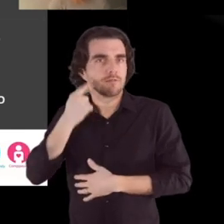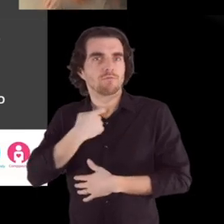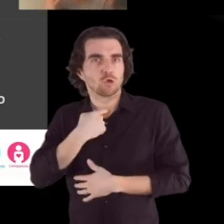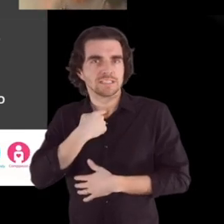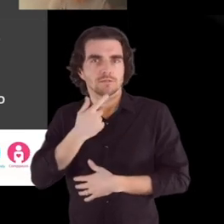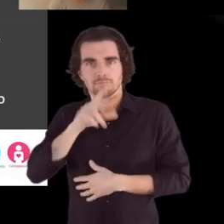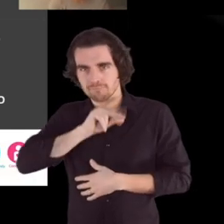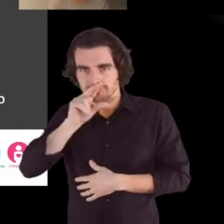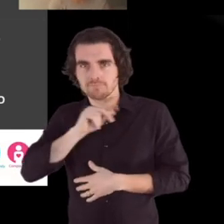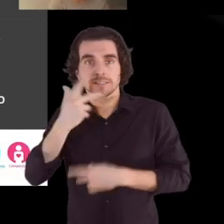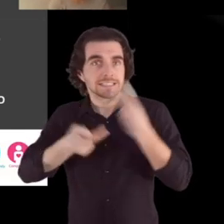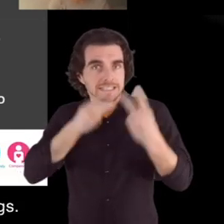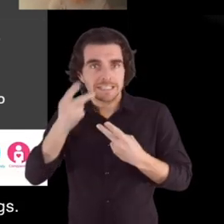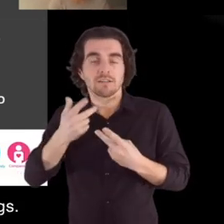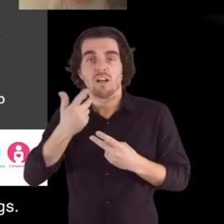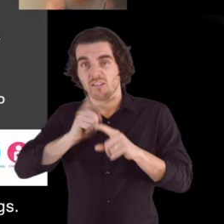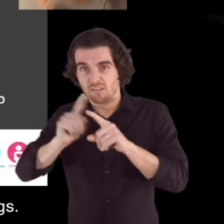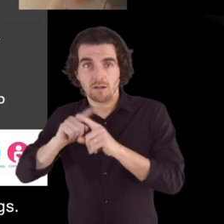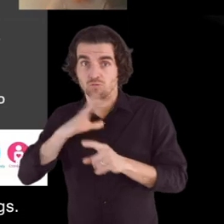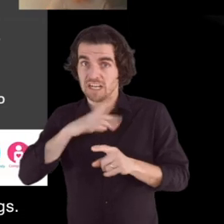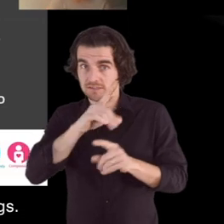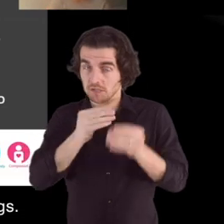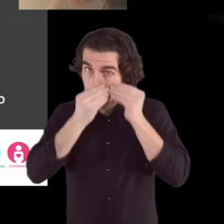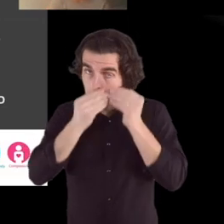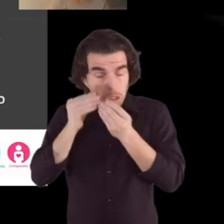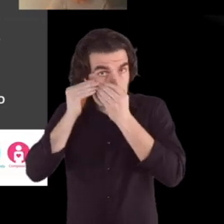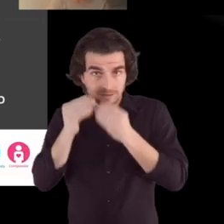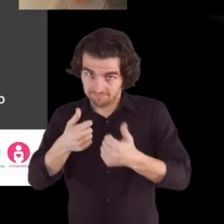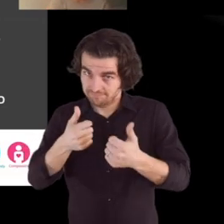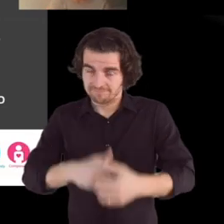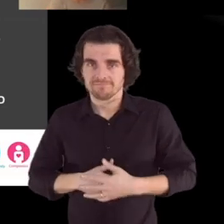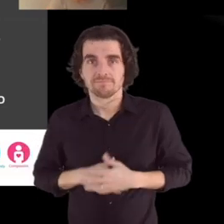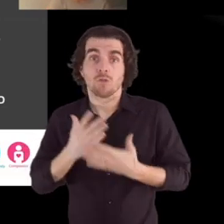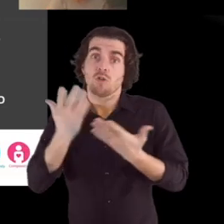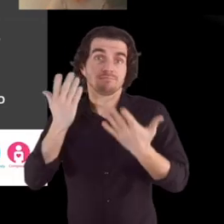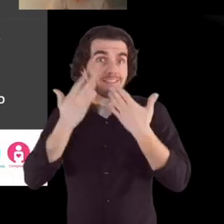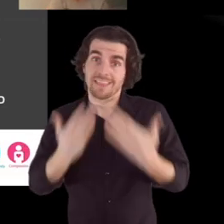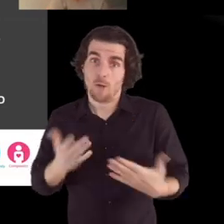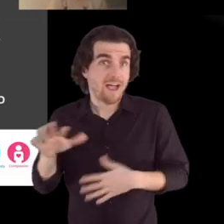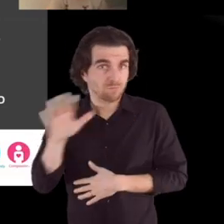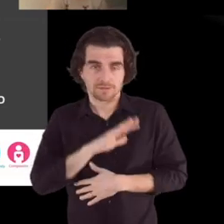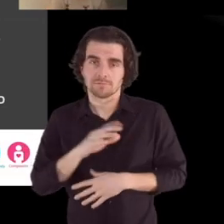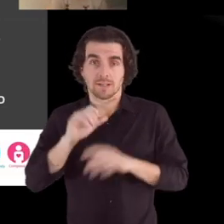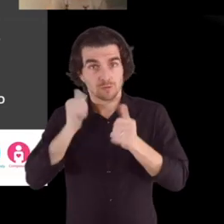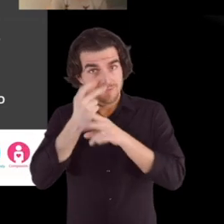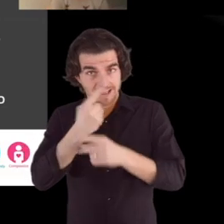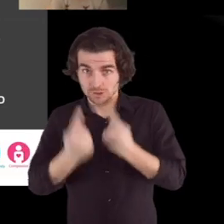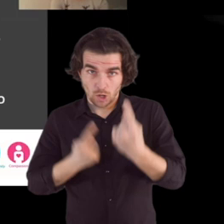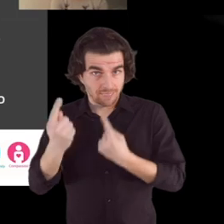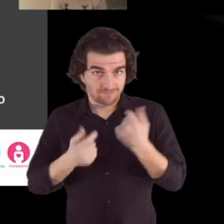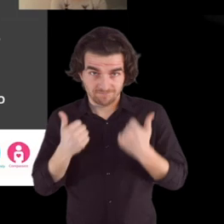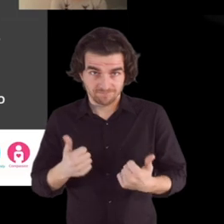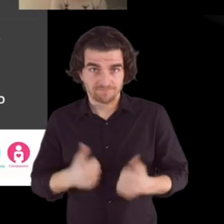There's something about hearing children's voices, reading poems or singing songs, so get the hankies at the ready. Absolutely. Okay, thank